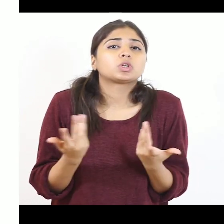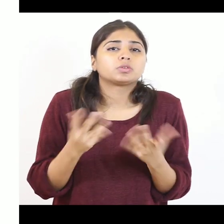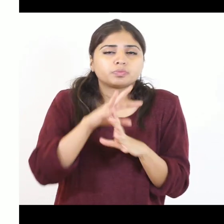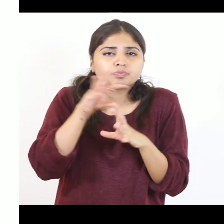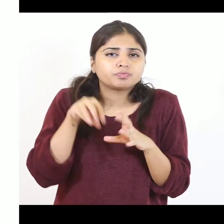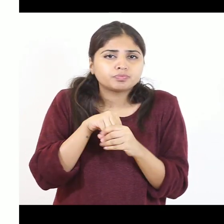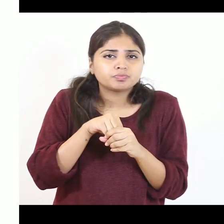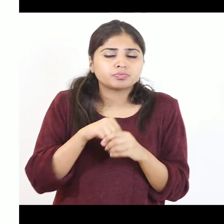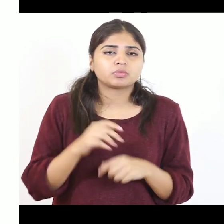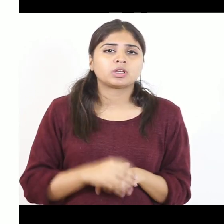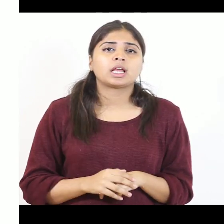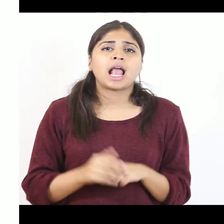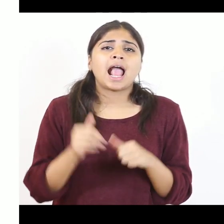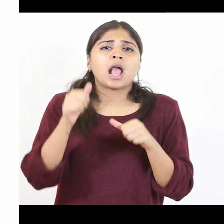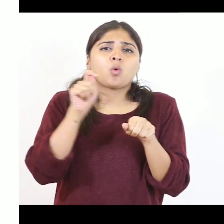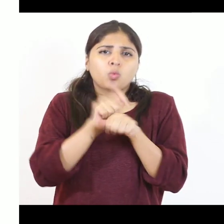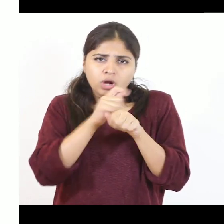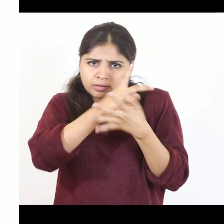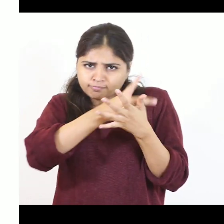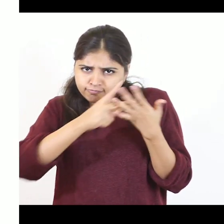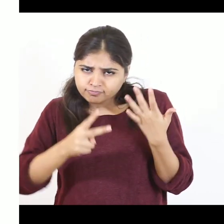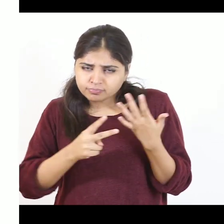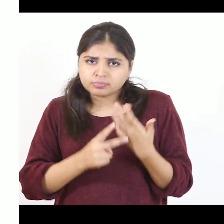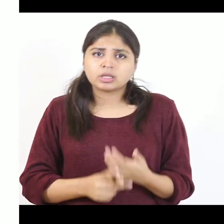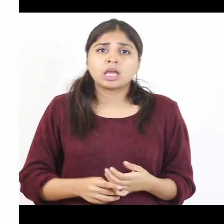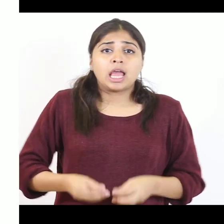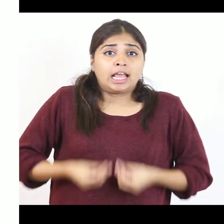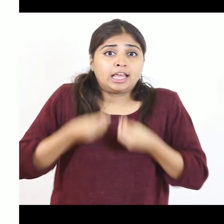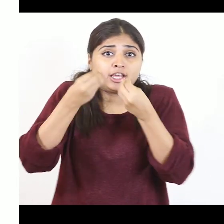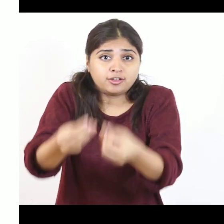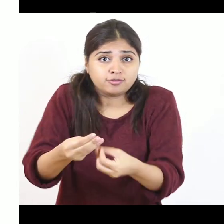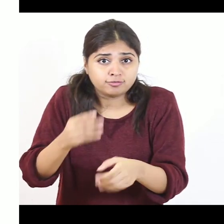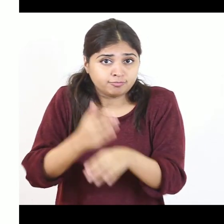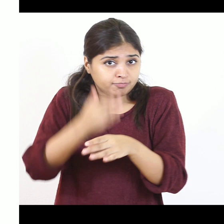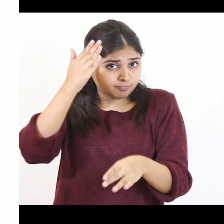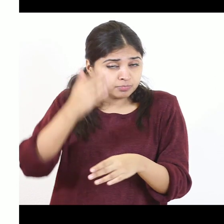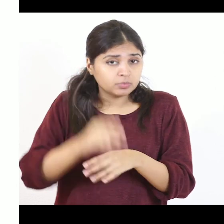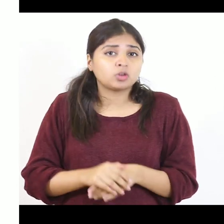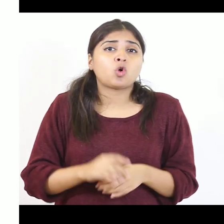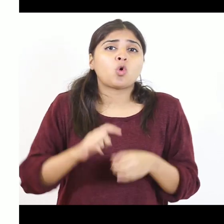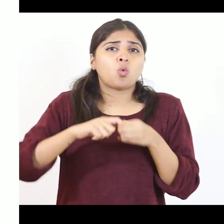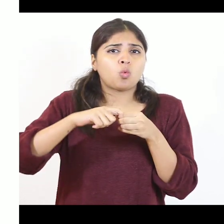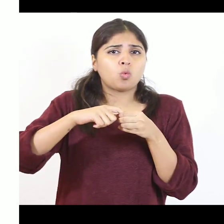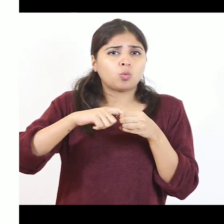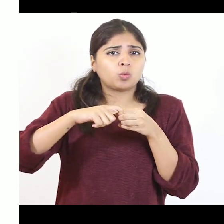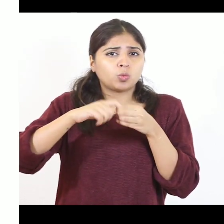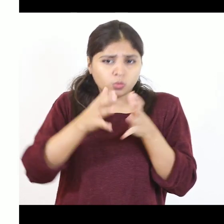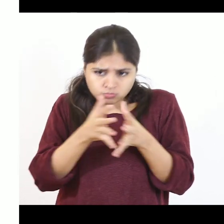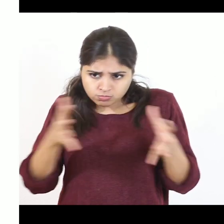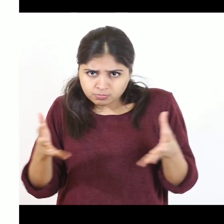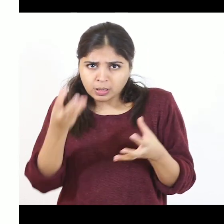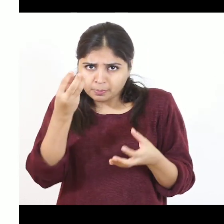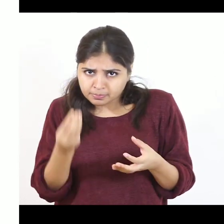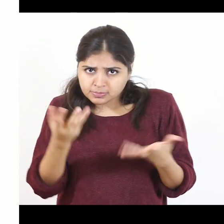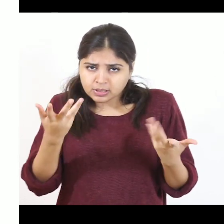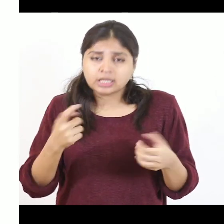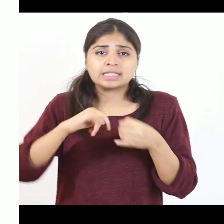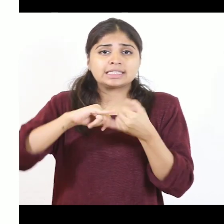work requirements include activities, deliverables, quantity,